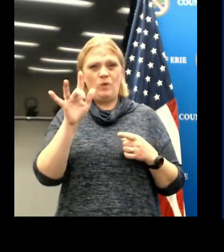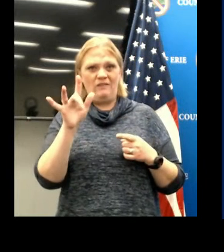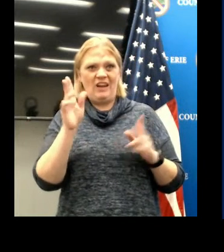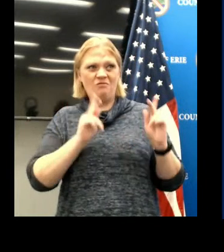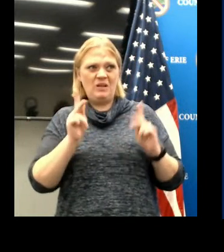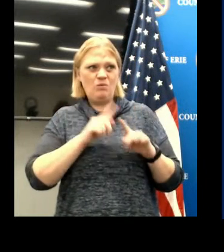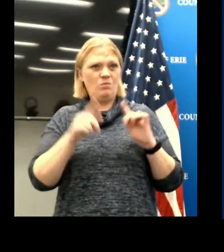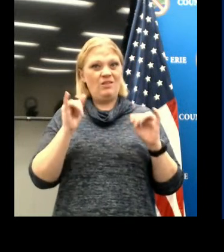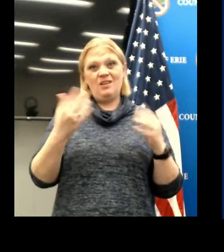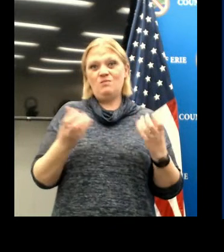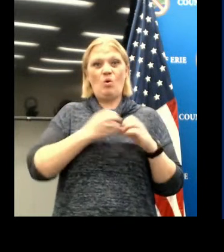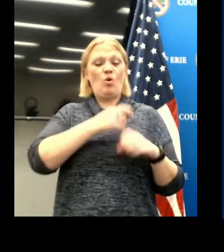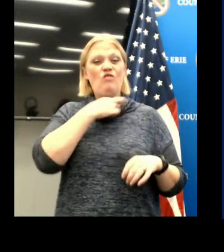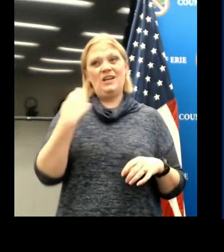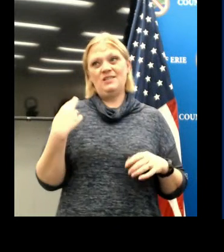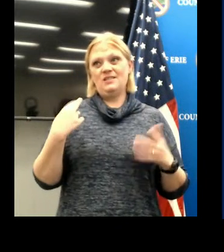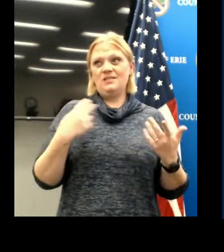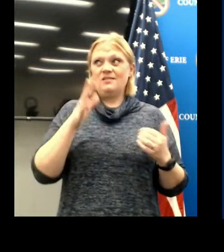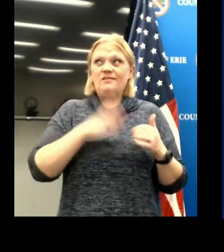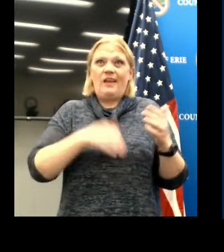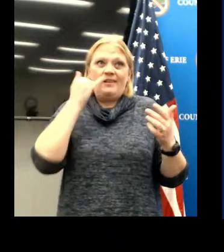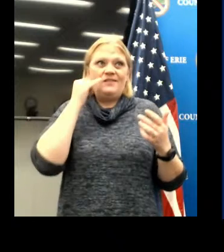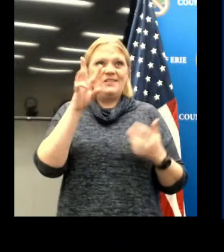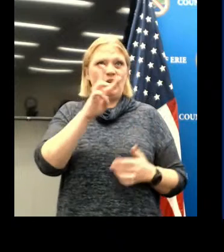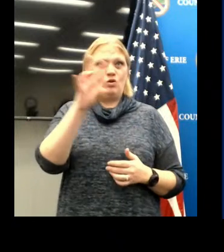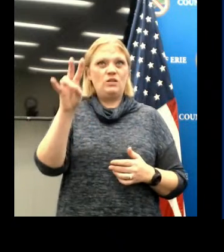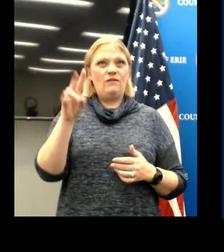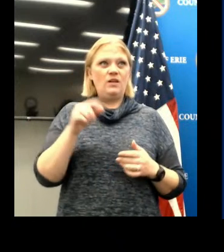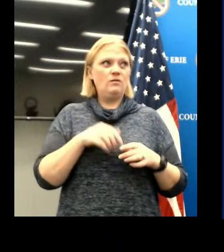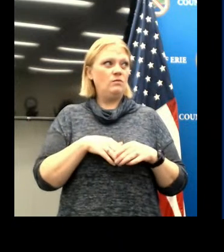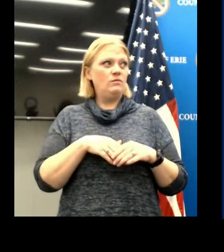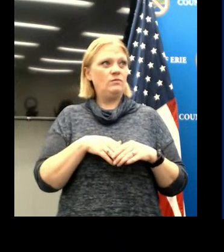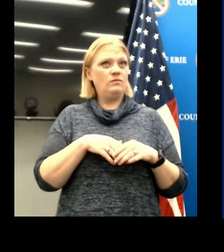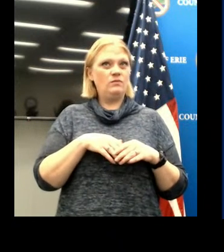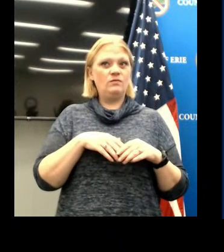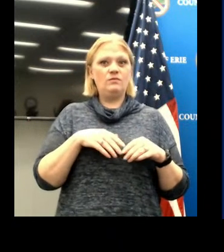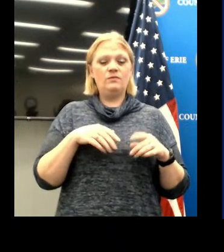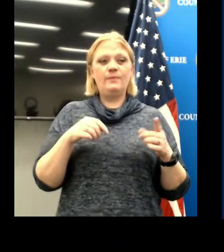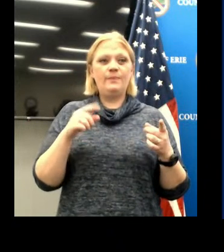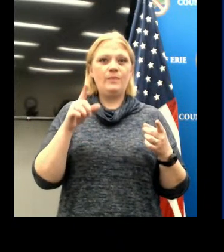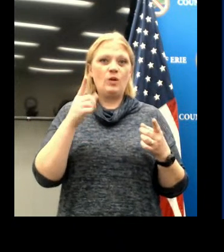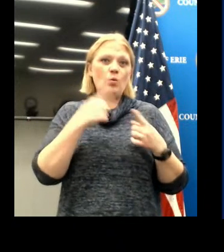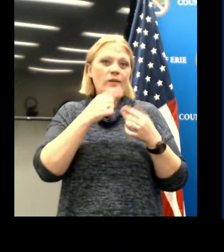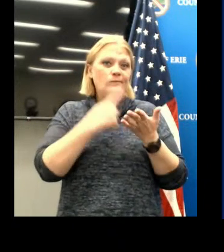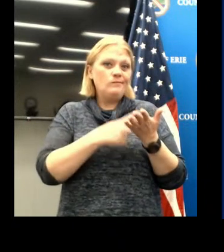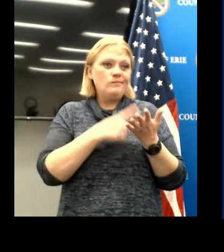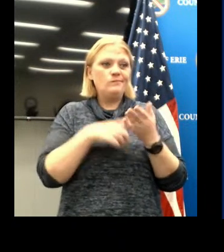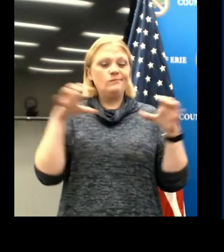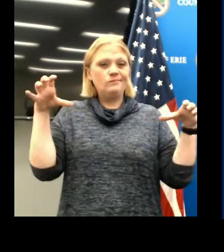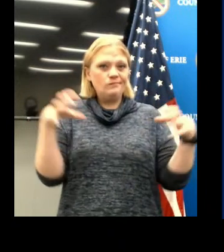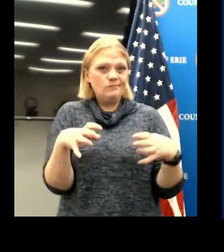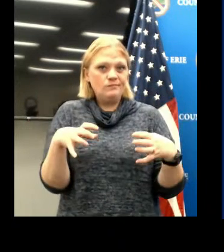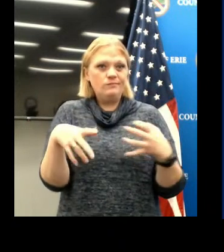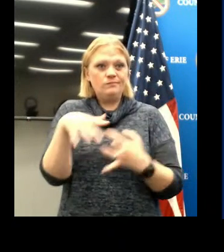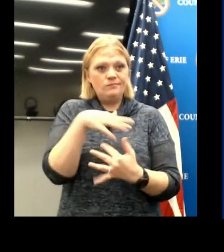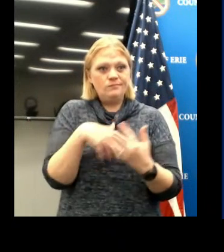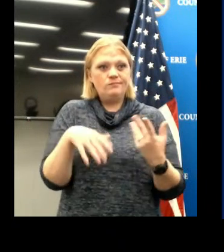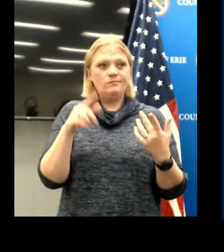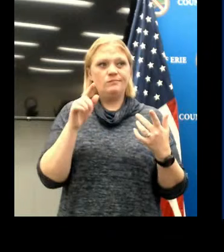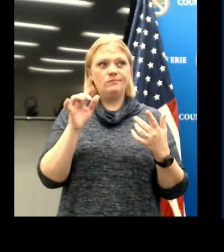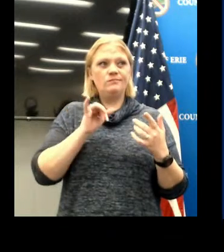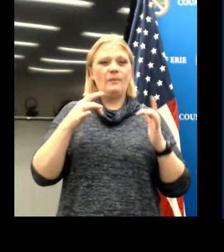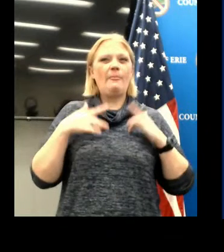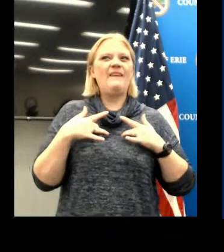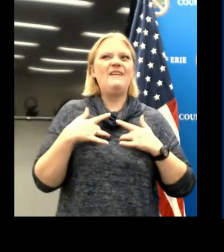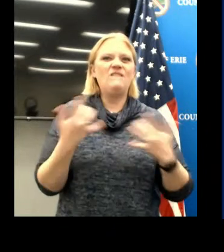that's a higher risk than if you have 6 or 7 people. So when they talk about gatherings, they're really talking about events that are